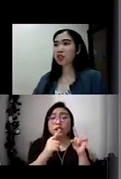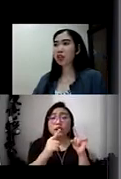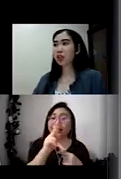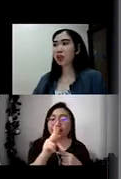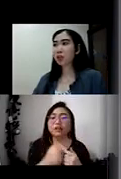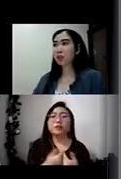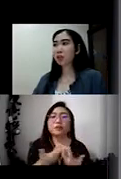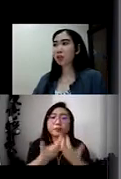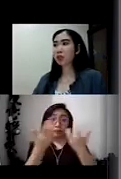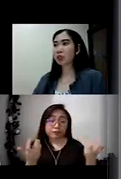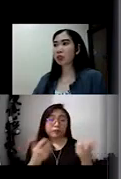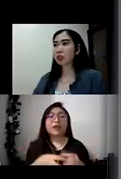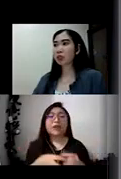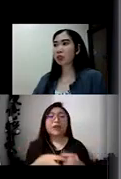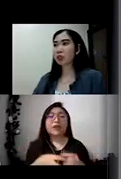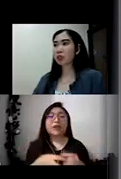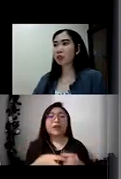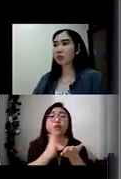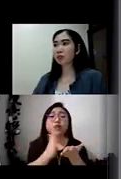pag share lang po,